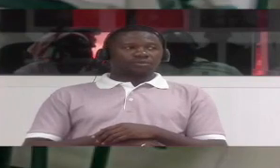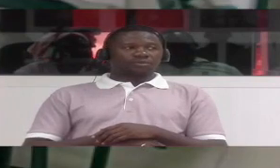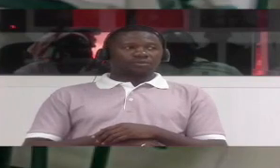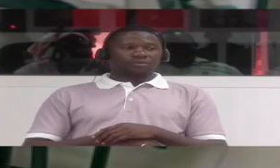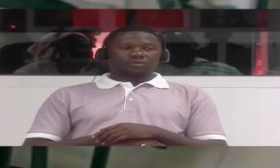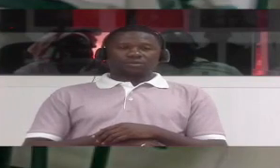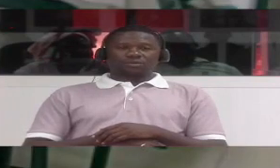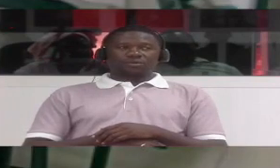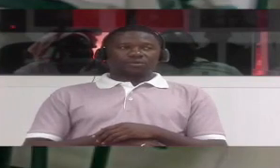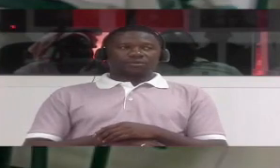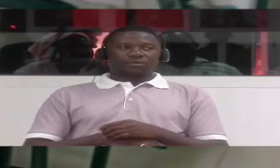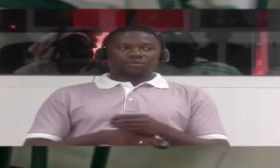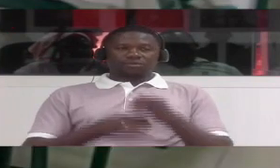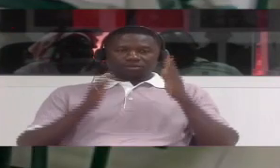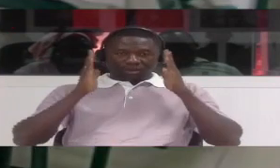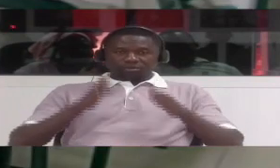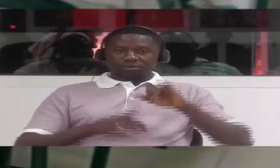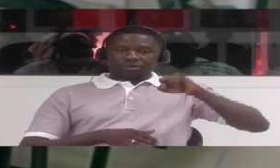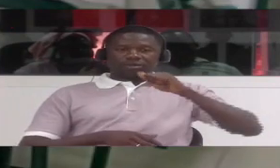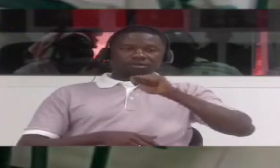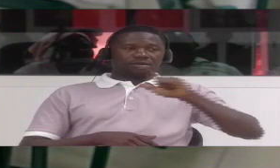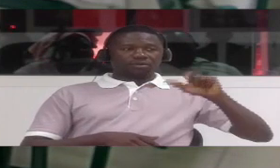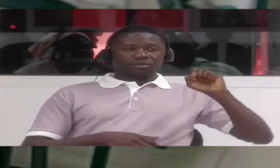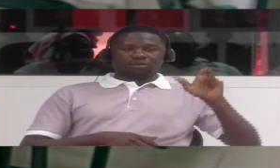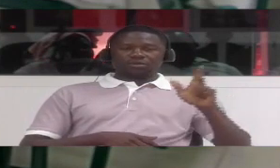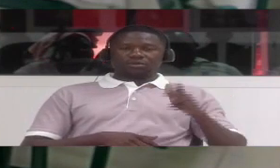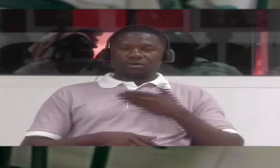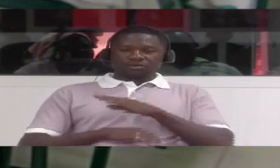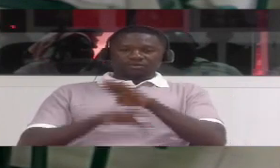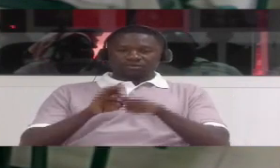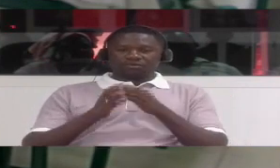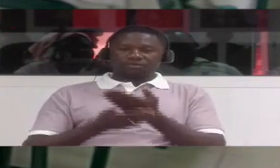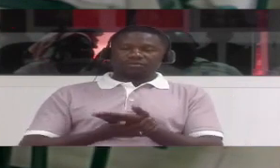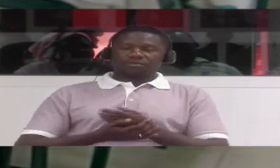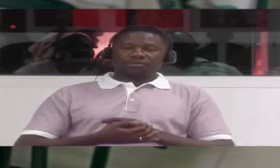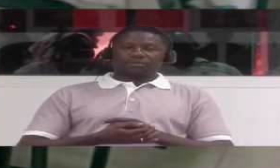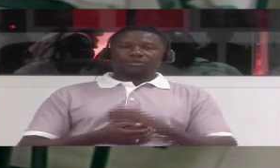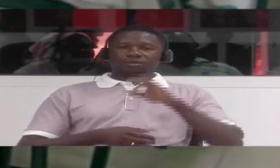Yeah. Madam Jallo, you have the floor, please. Mr. Cham. Yeah.